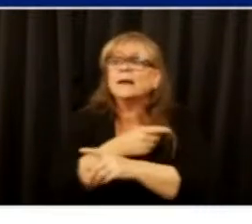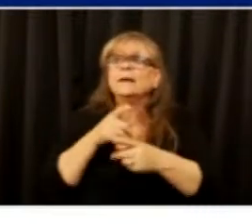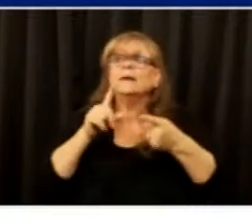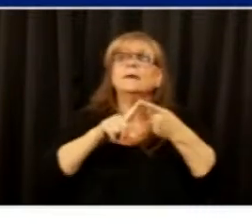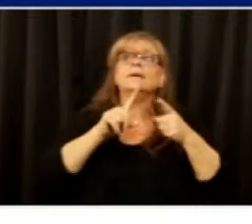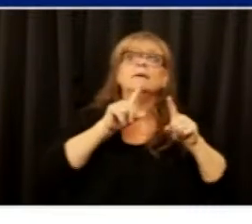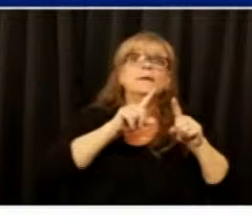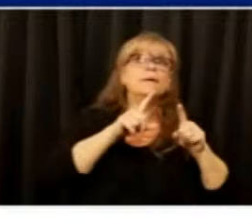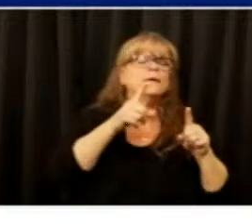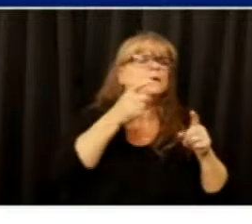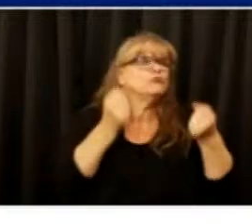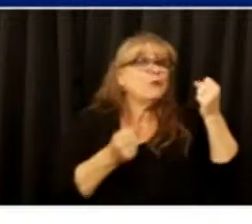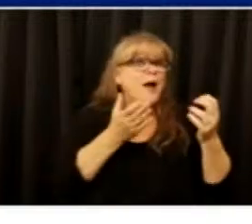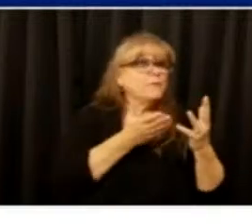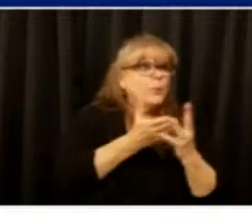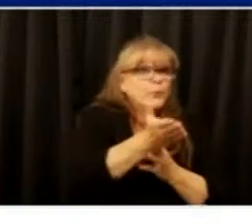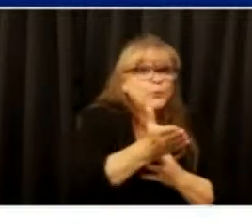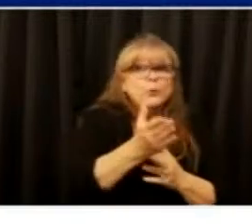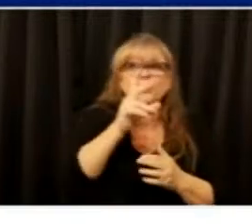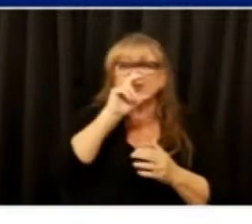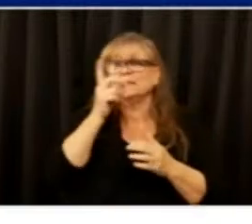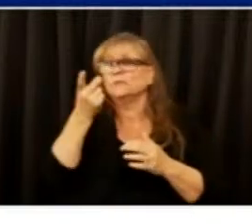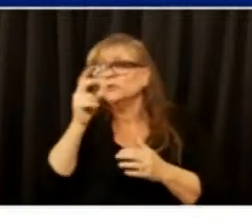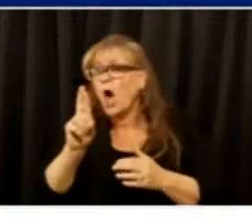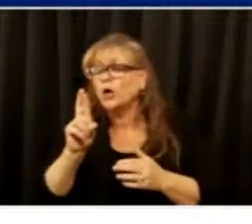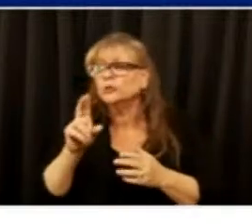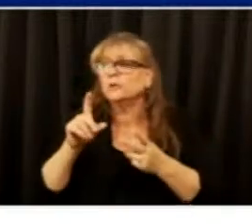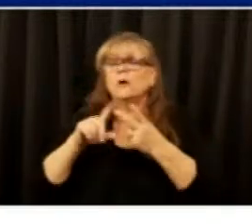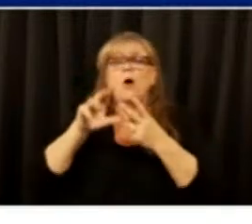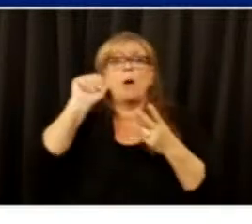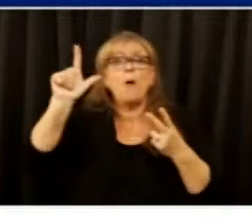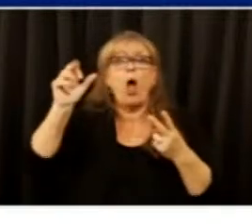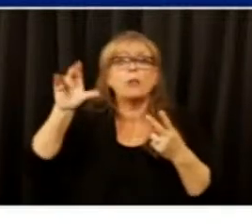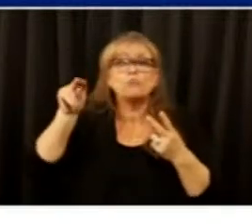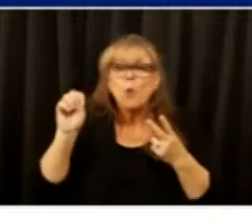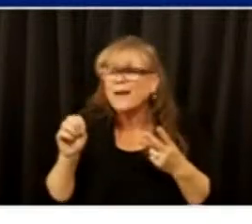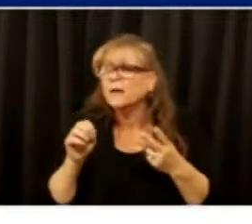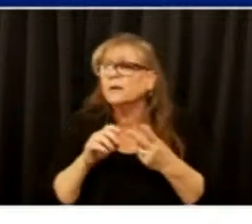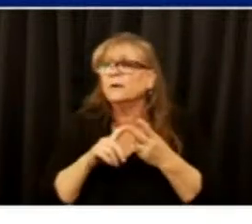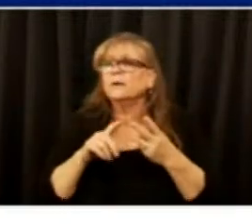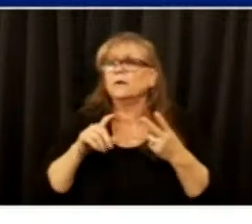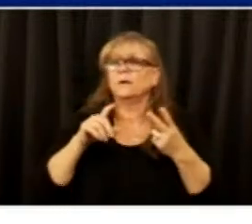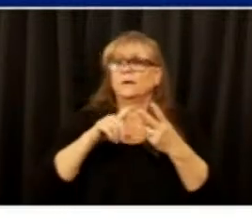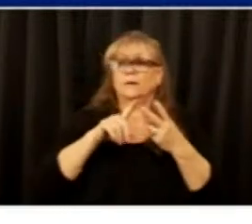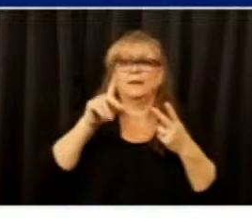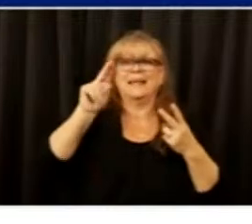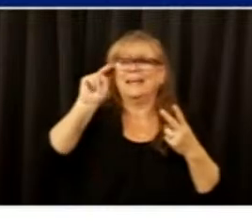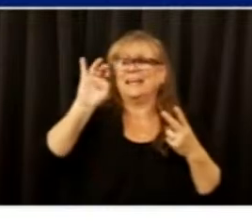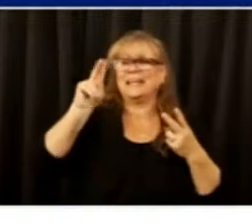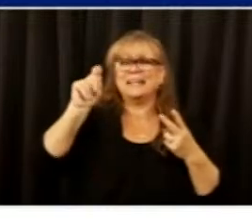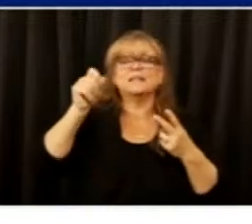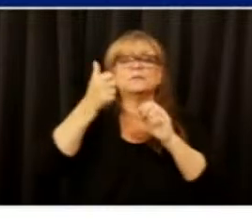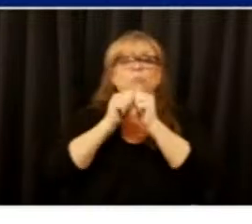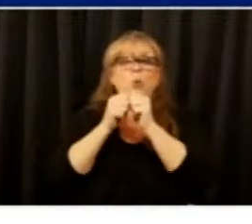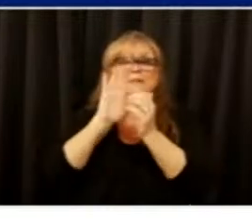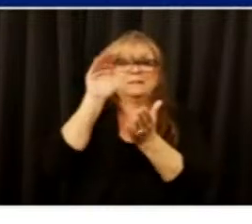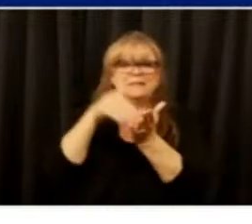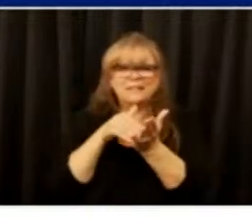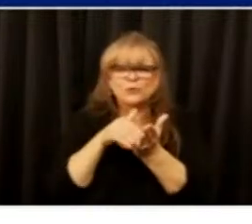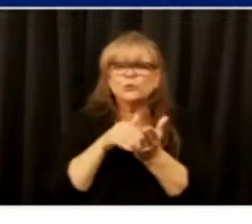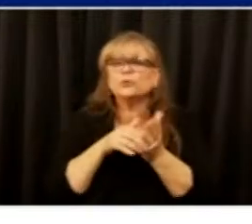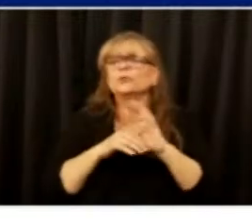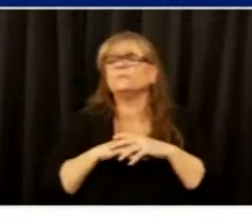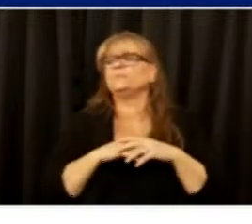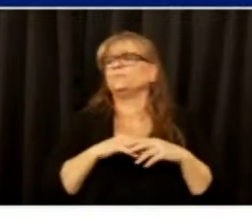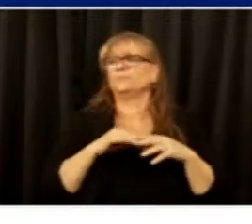Goods. You can do it at your doctor's office, your hospital, your community health clinic. And for those who aren't yet fully vaccinated, and